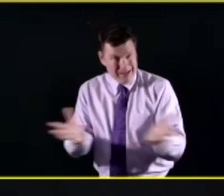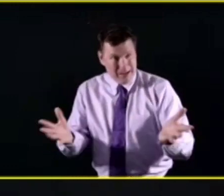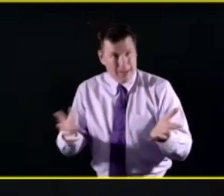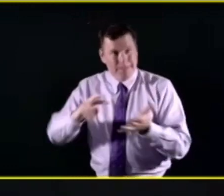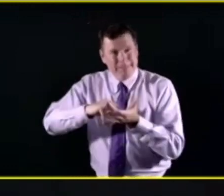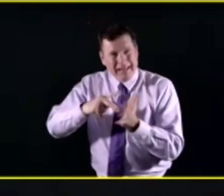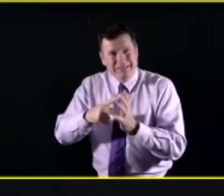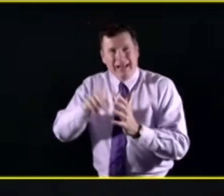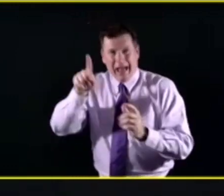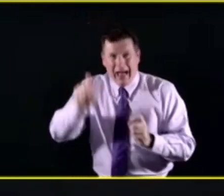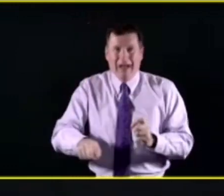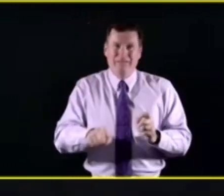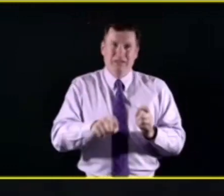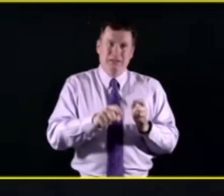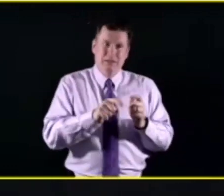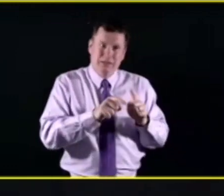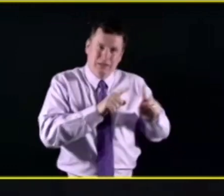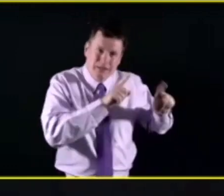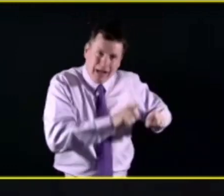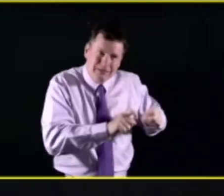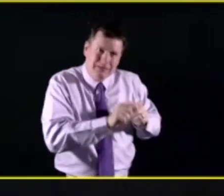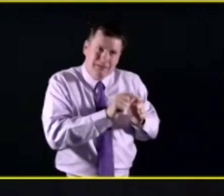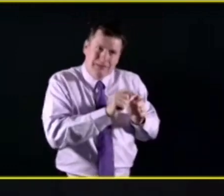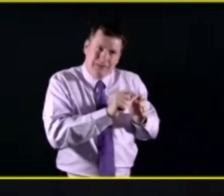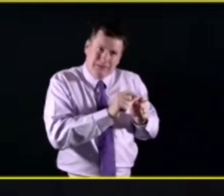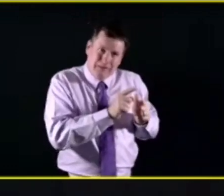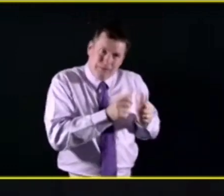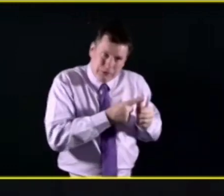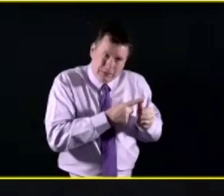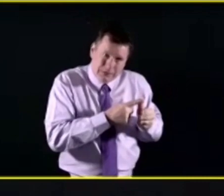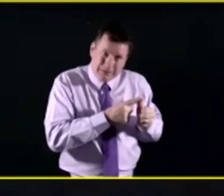safety data as well as the immunogenicity data,